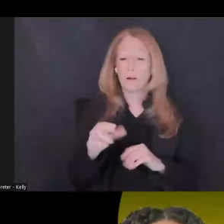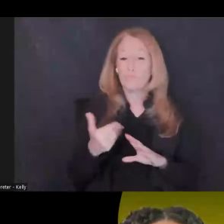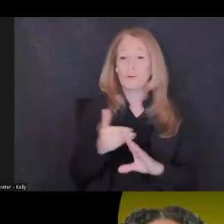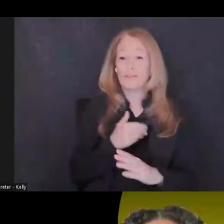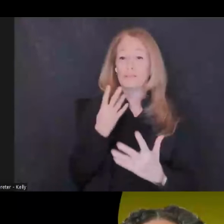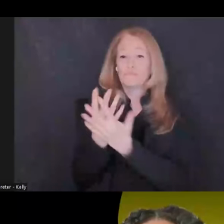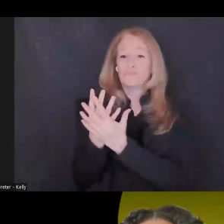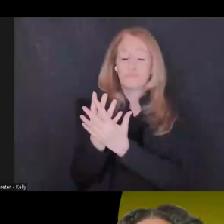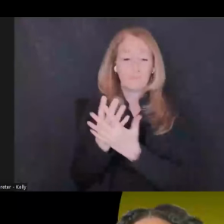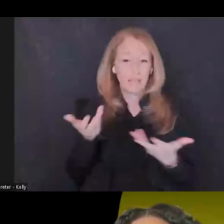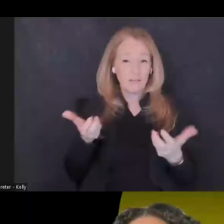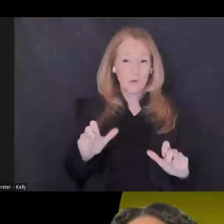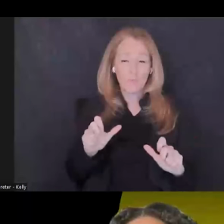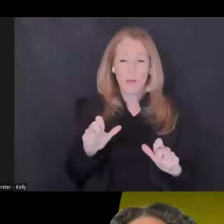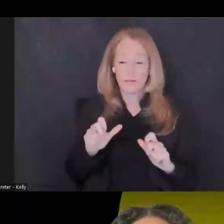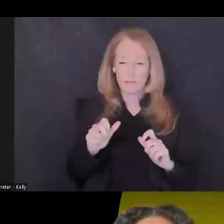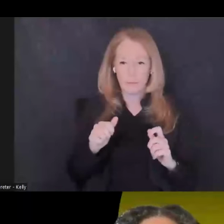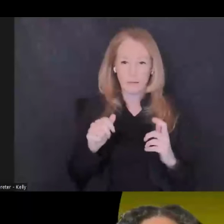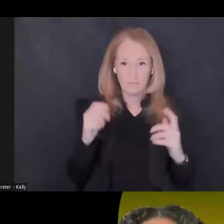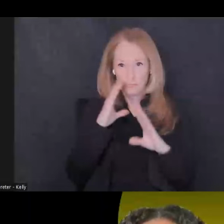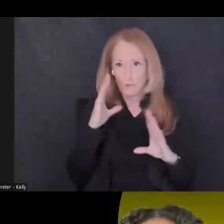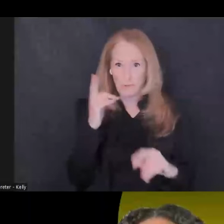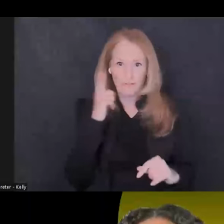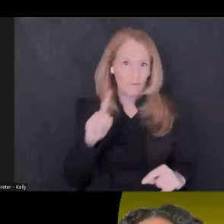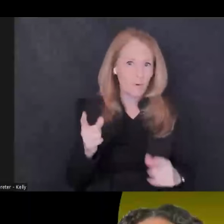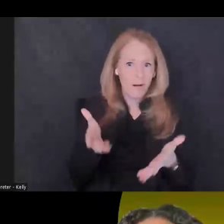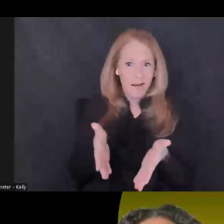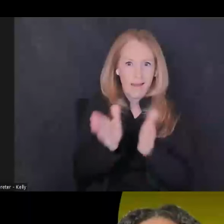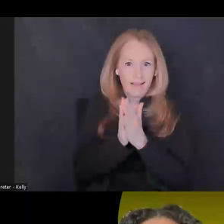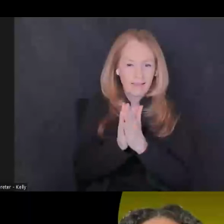help. Next slide, please.